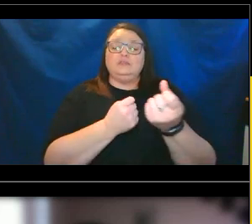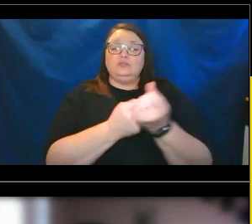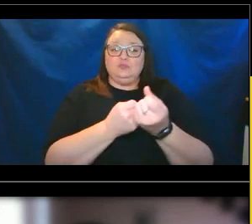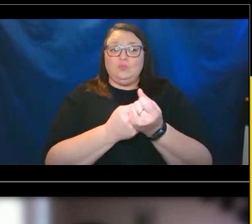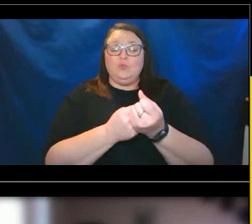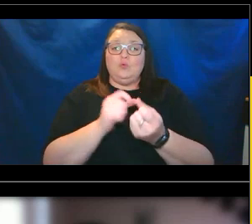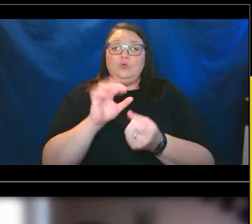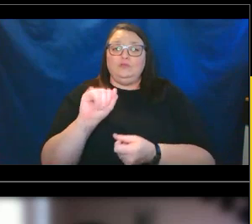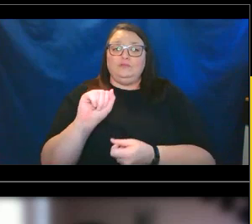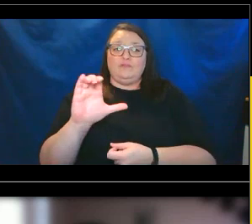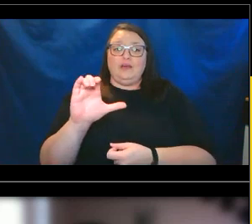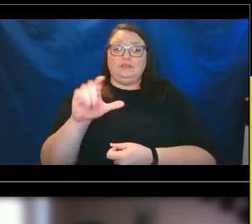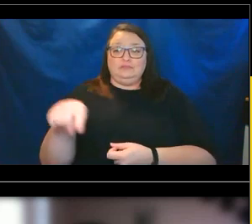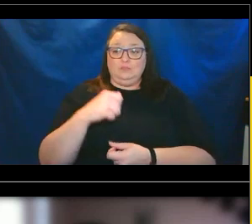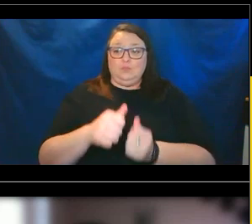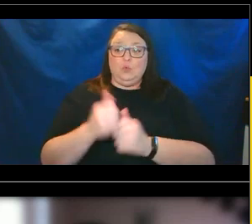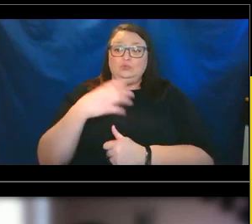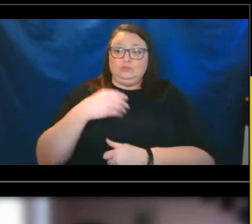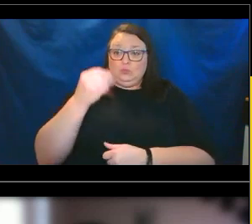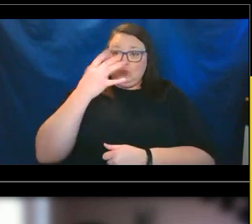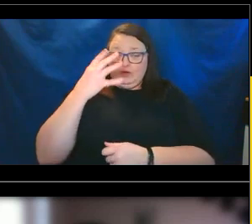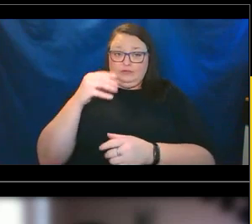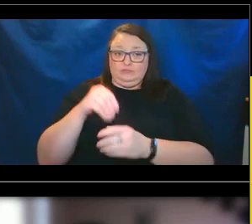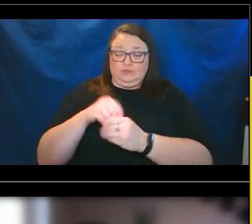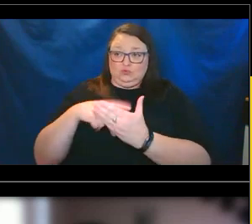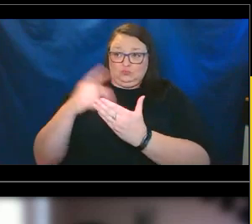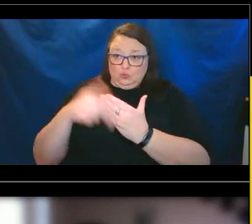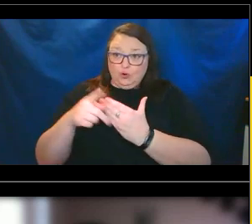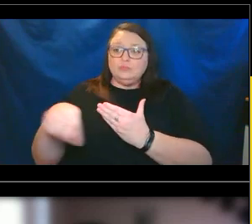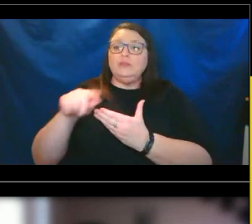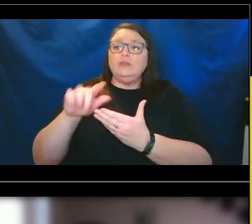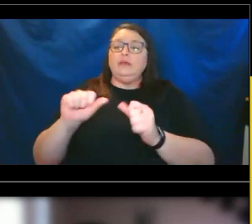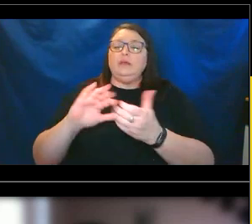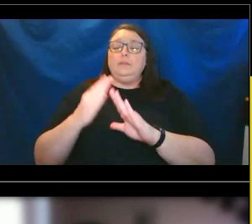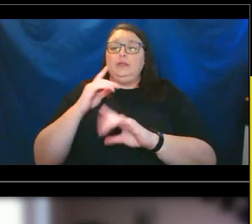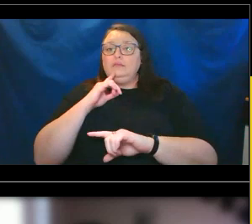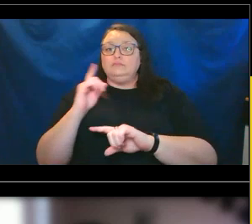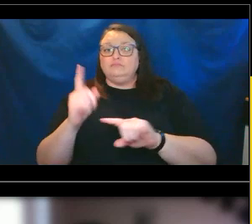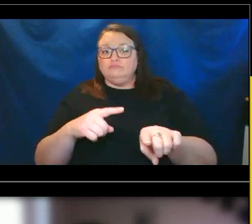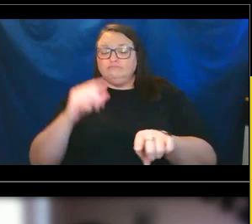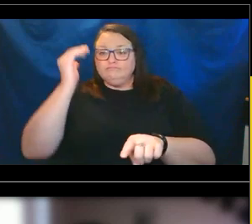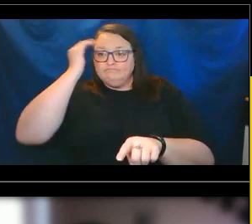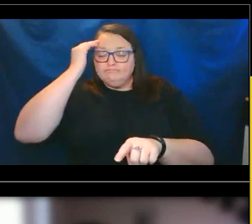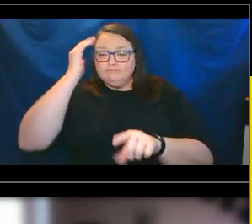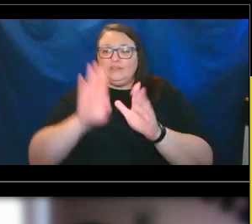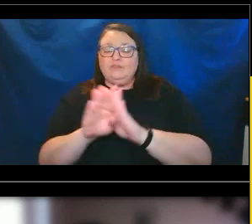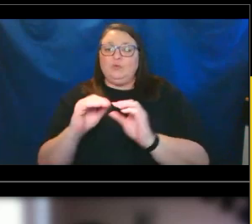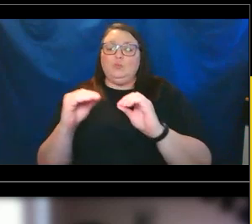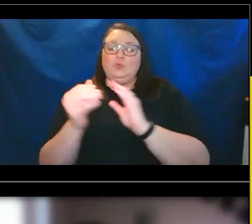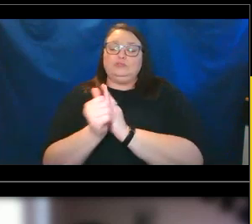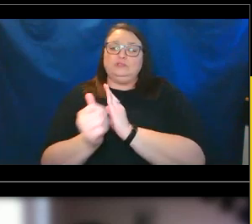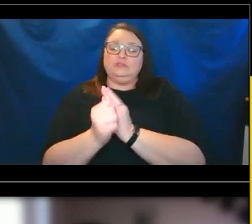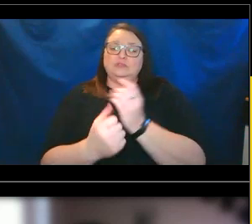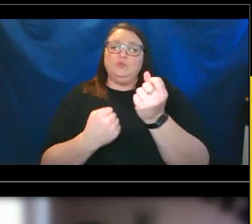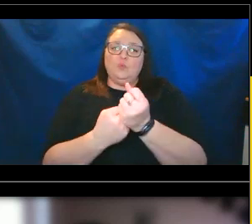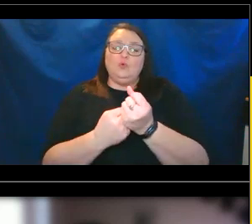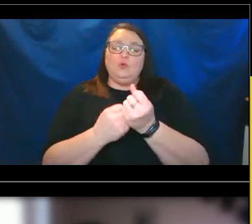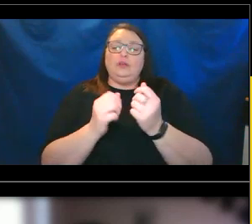who are predominantly white in these programs to be responsive and develop more skills in supporting tribal student success, and to do